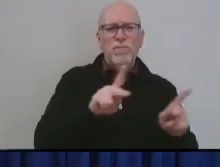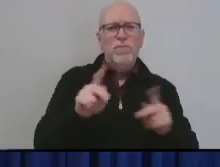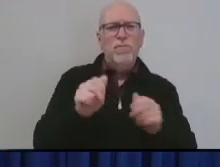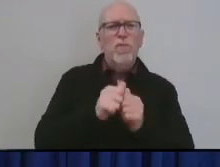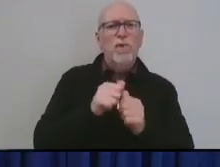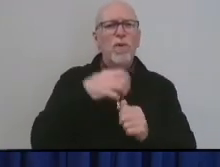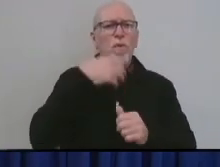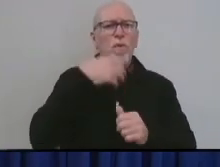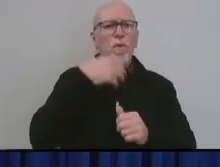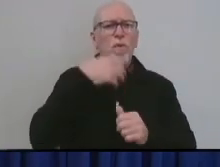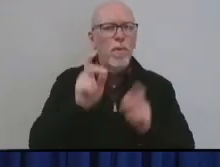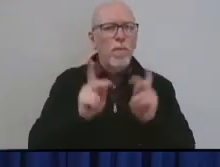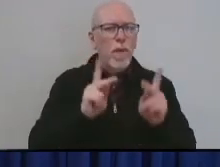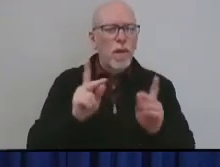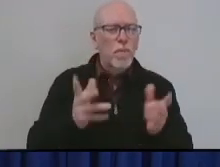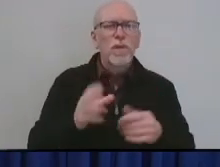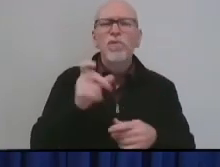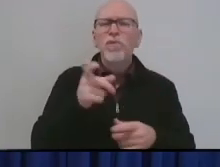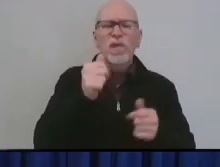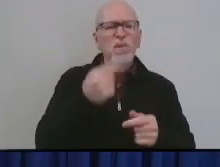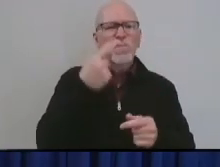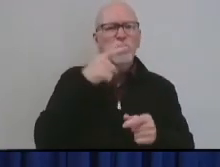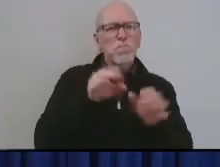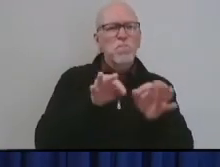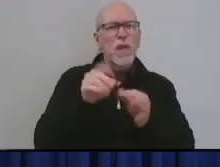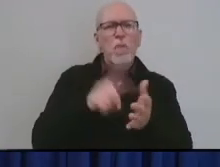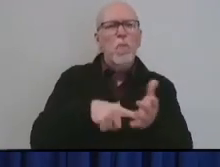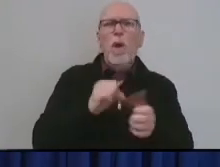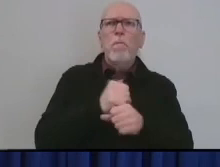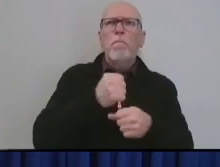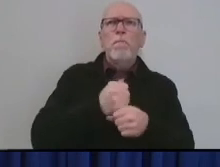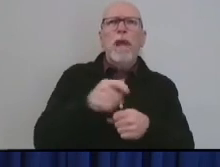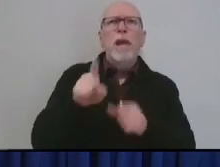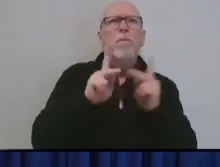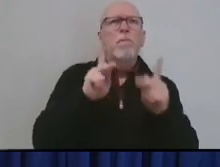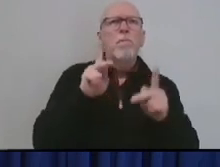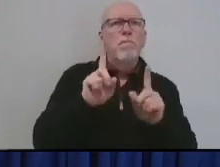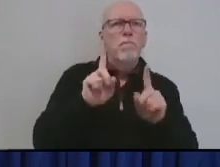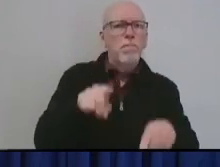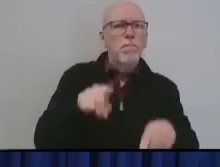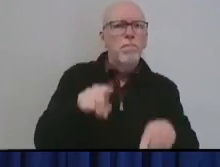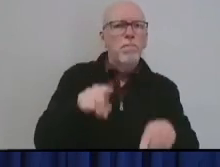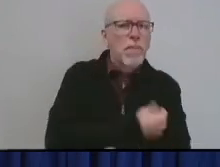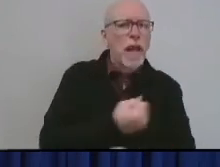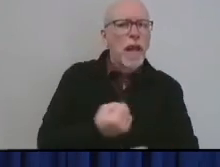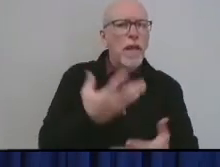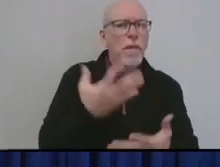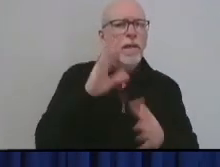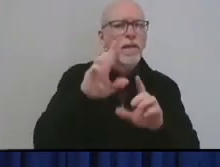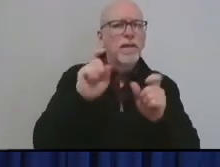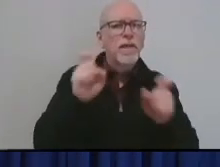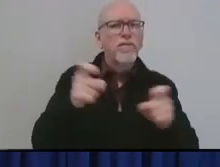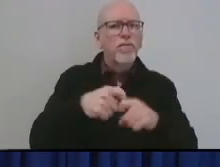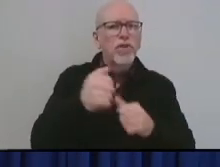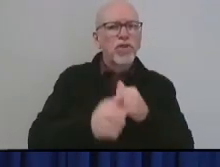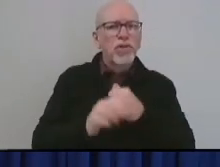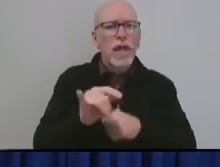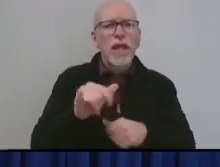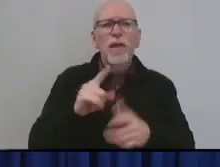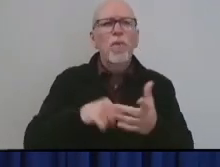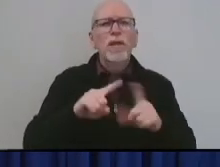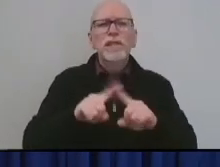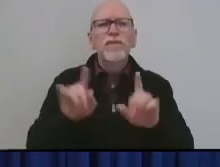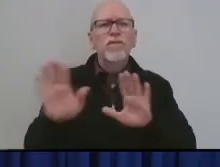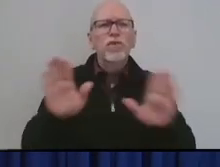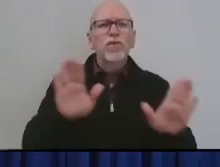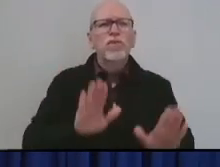Yeah. So can you explain what determines how many doses go out to each county and where some of those differences may be coming from?